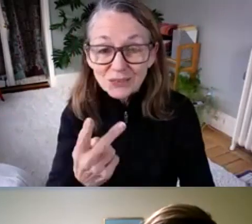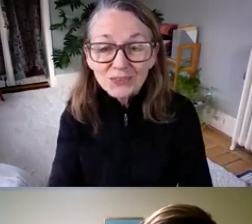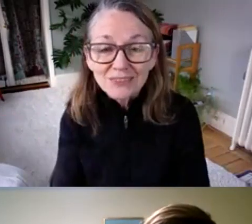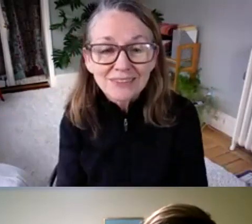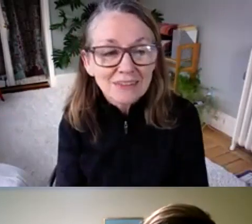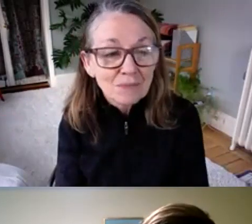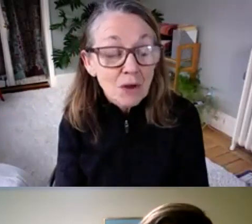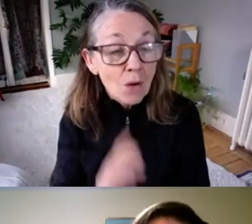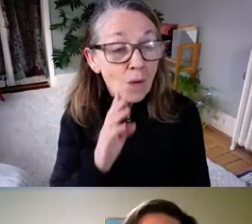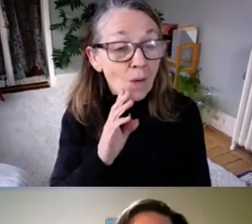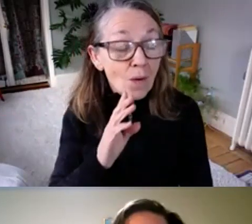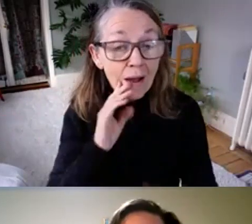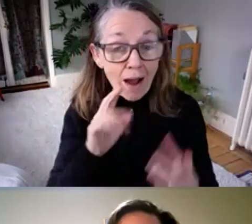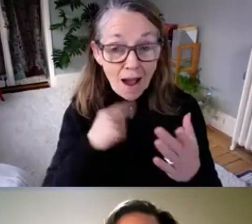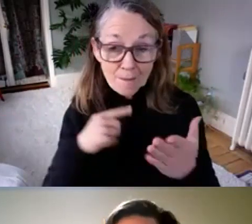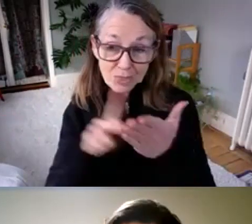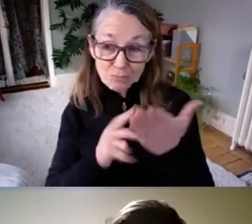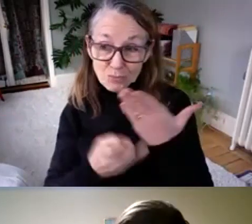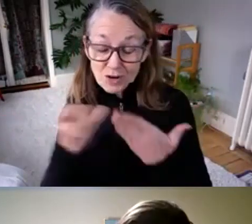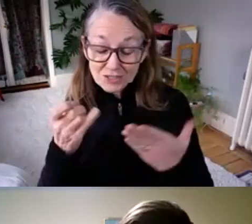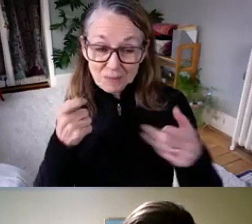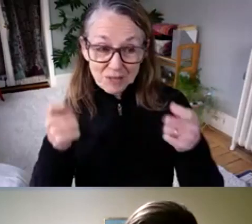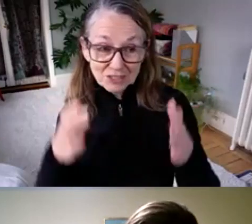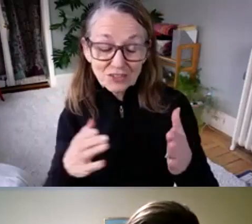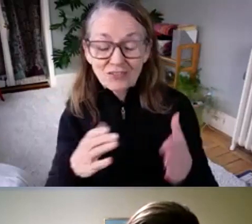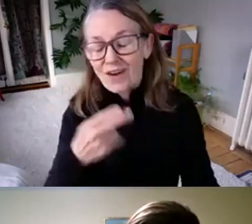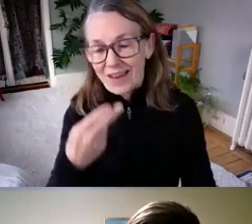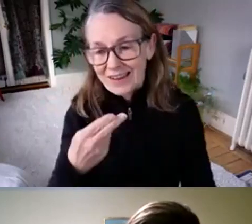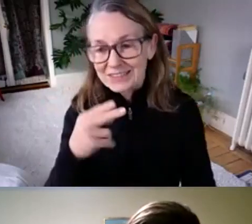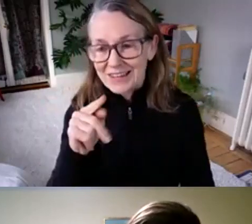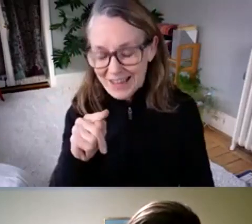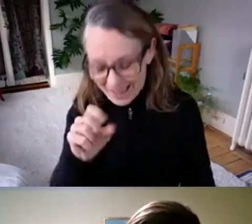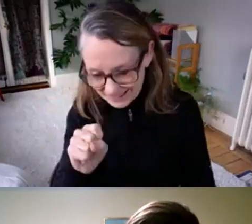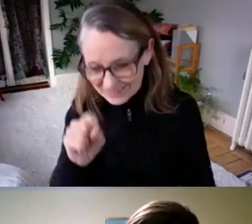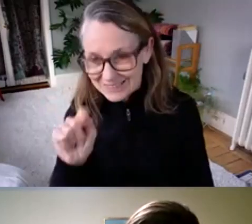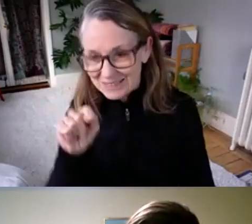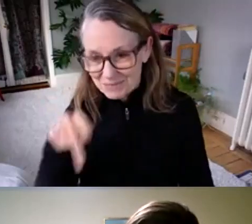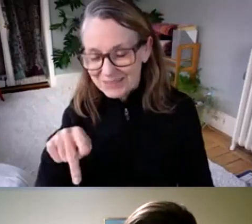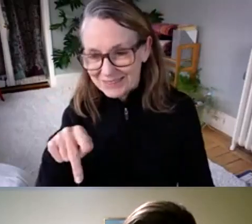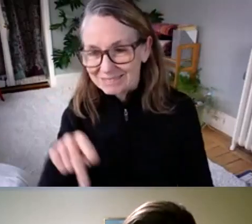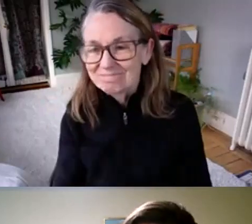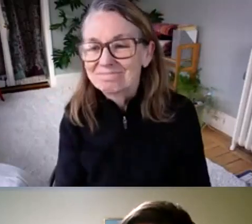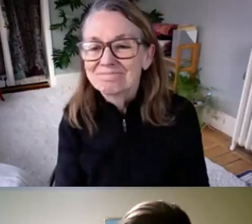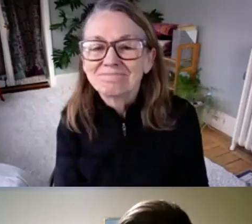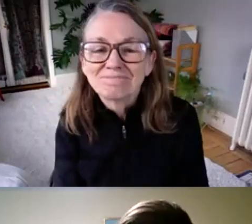thank you, By the way, Christine. I'm the project manager for the Healthcare System Transformation Project under RICDHH.